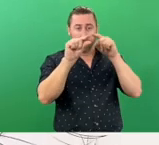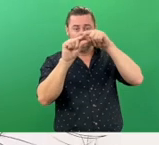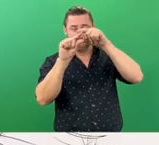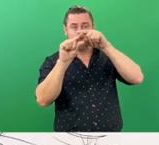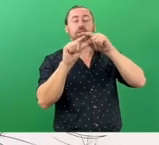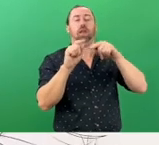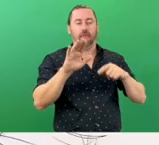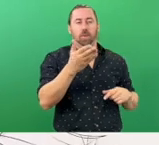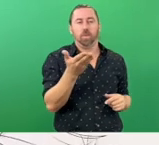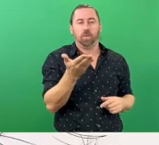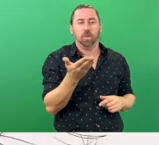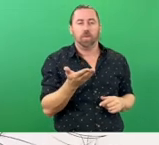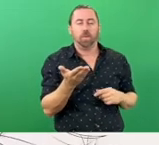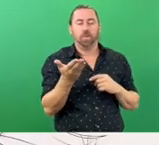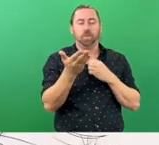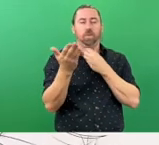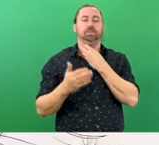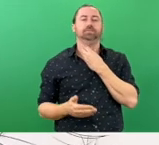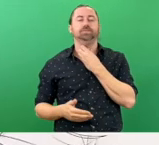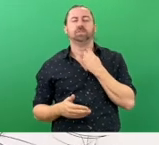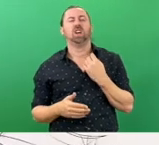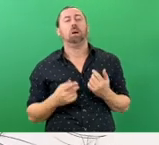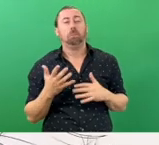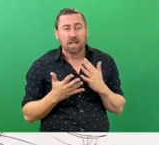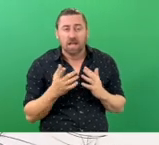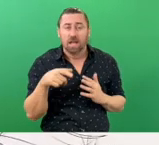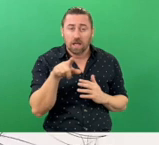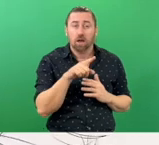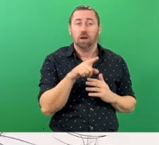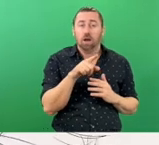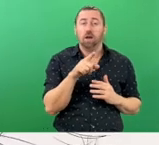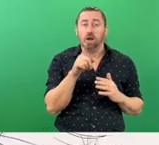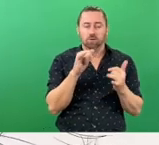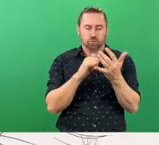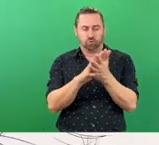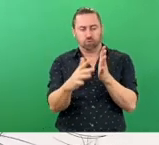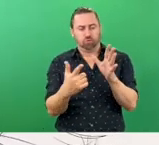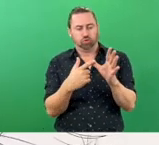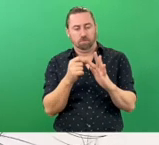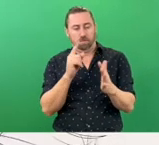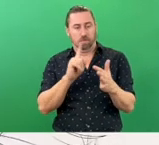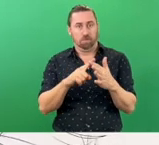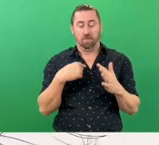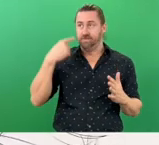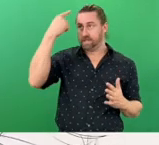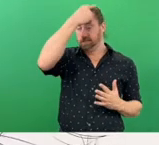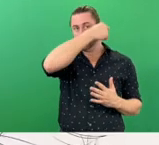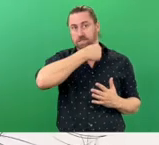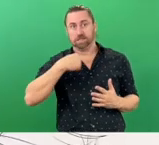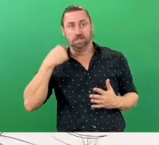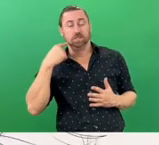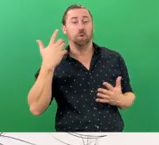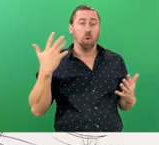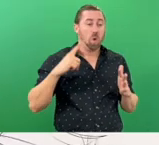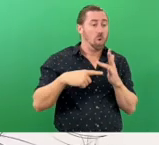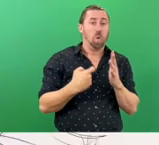up. And what I would like you to do first is try to just start to build up the overall shape of yourself in the mirror. You can